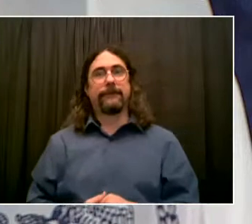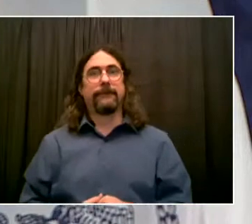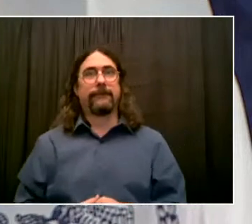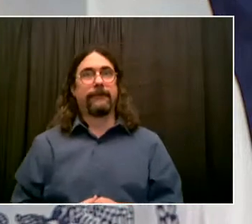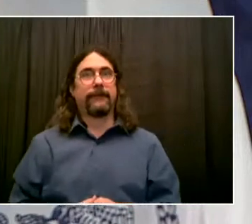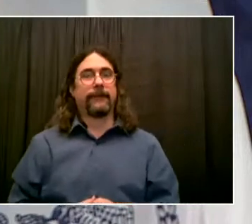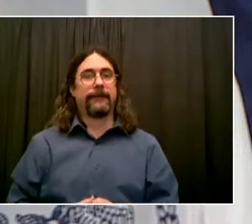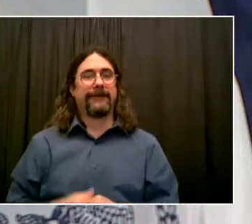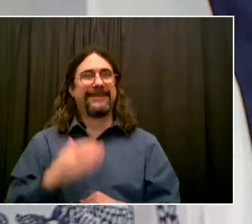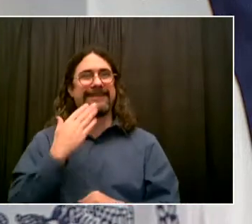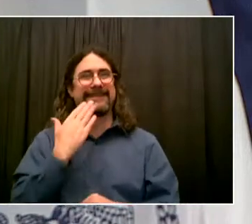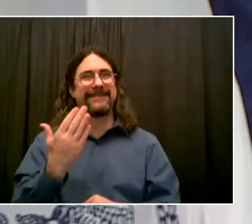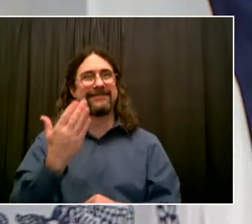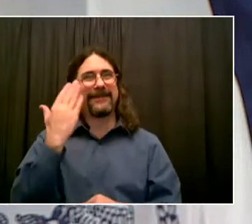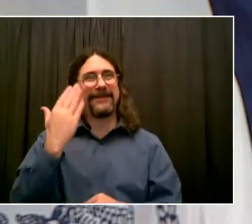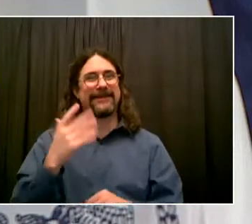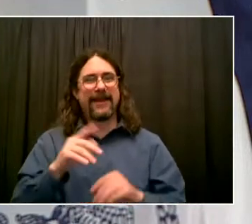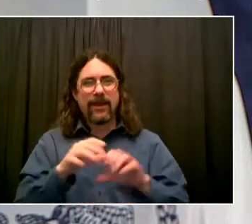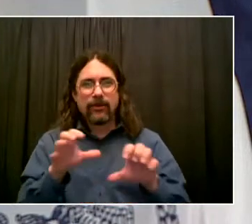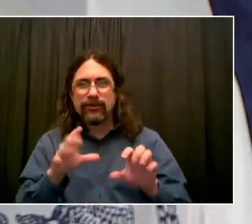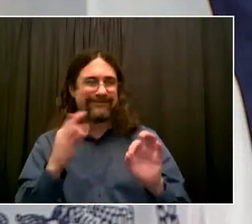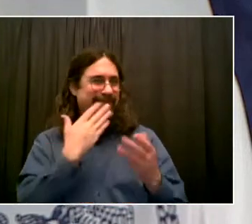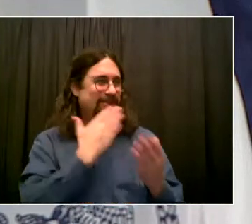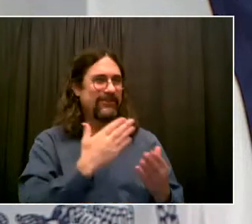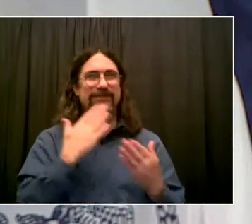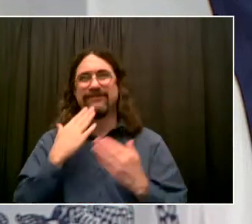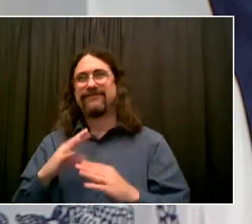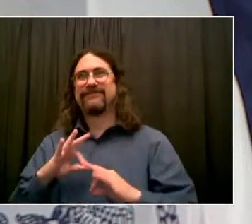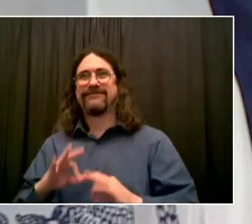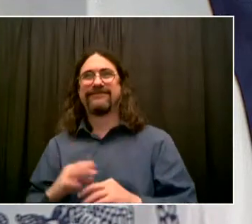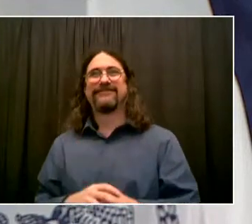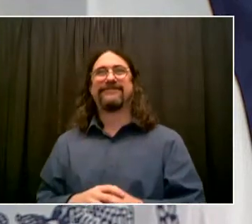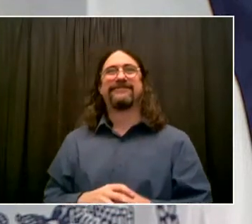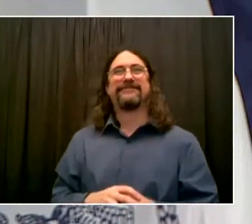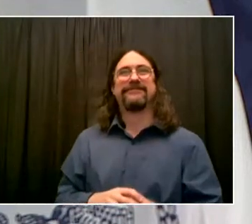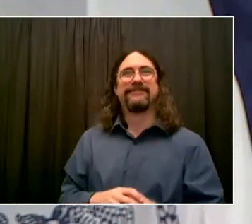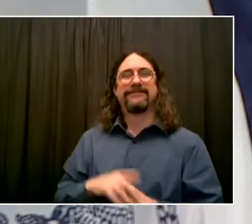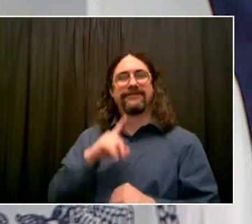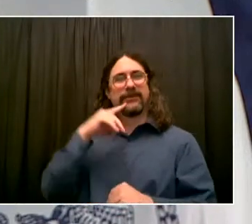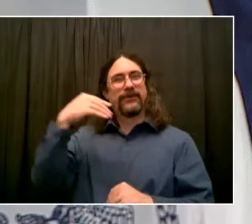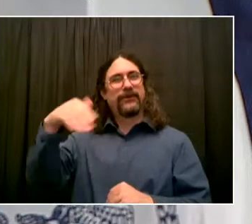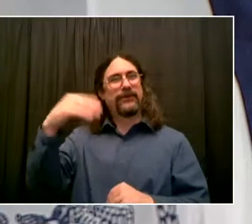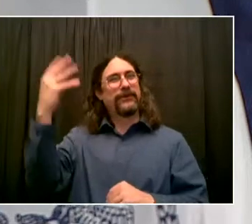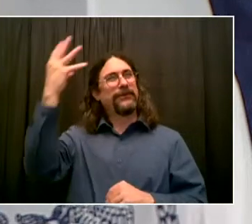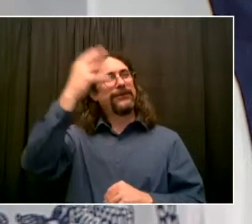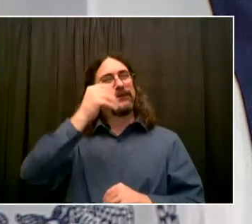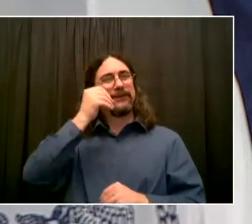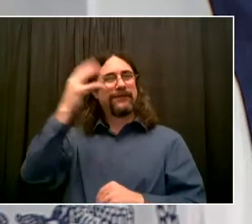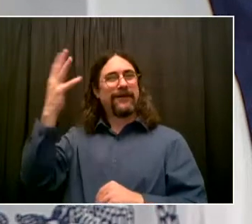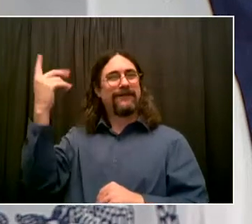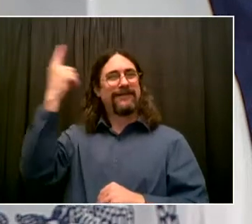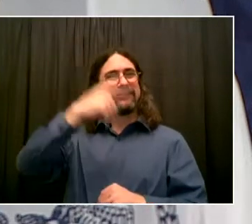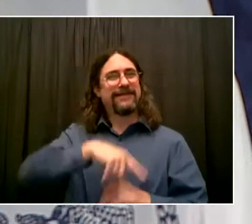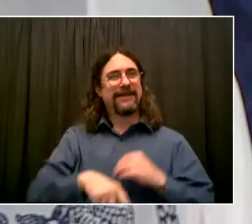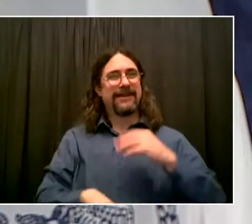It's a beautiful day. How are you doing, sir? It's going to be almost 80 degrees, James. Get ready. We're all going to sweat today.